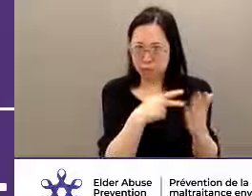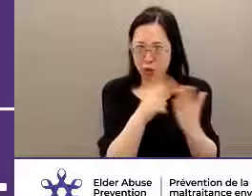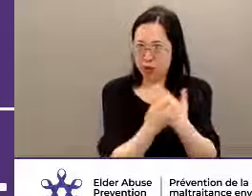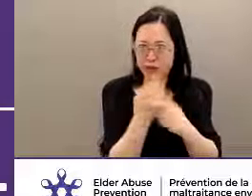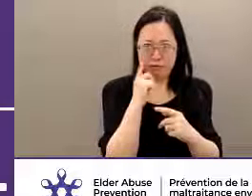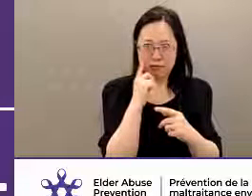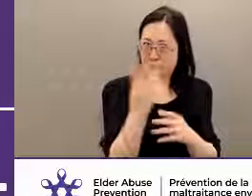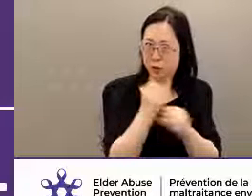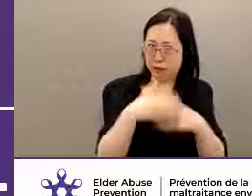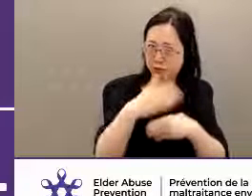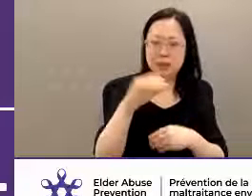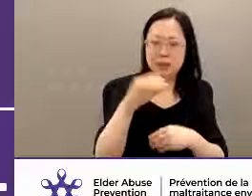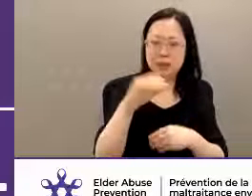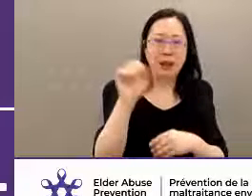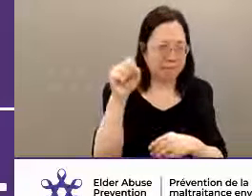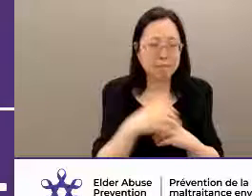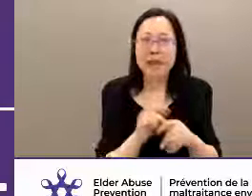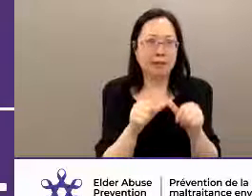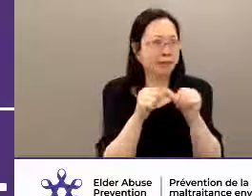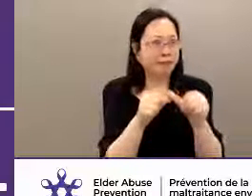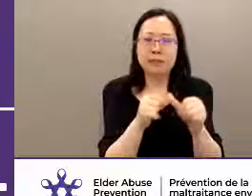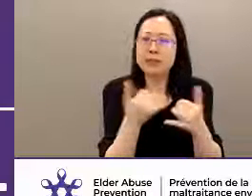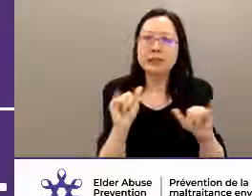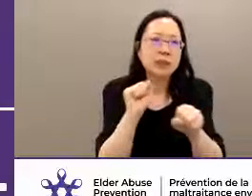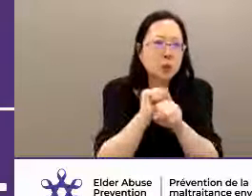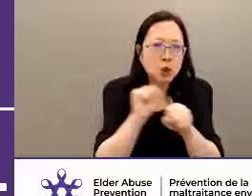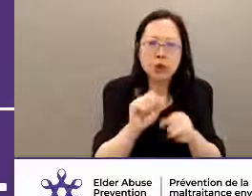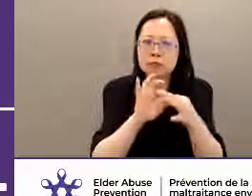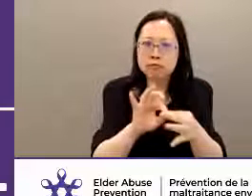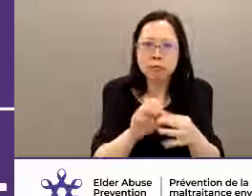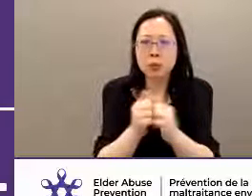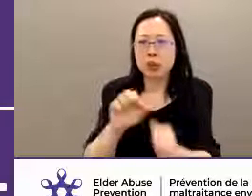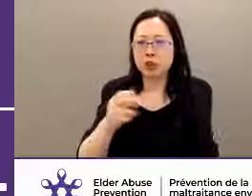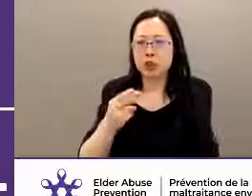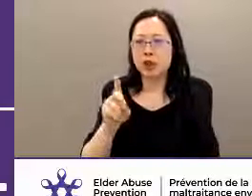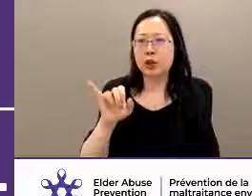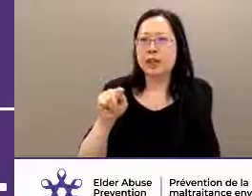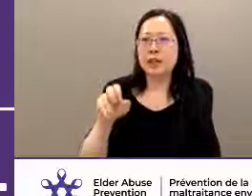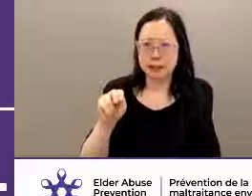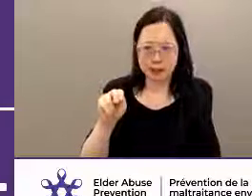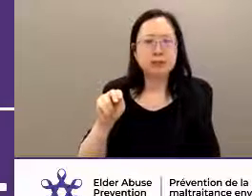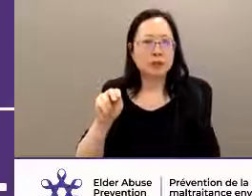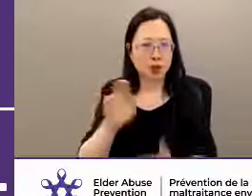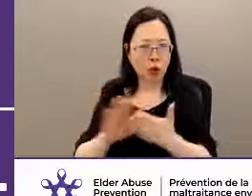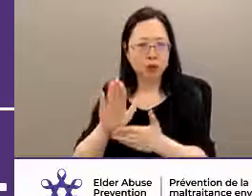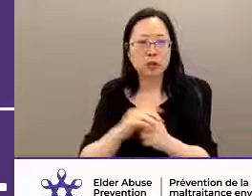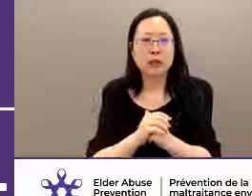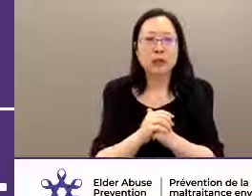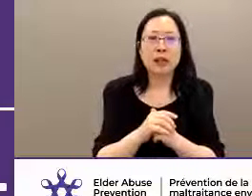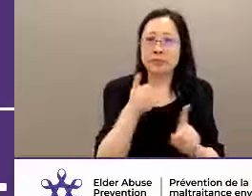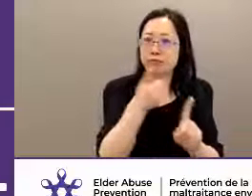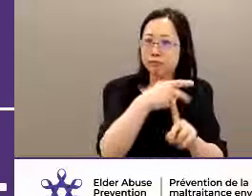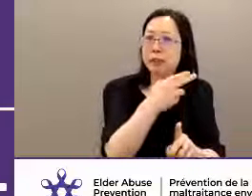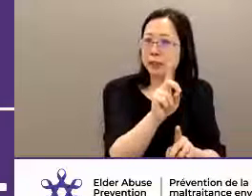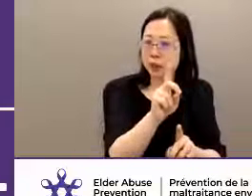and continue to work in partnership with Sheridan College. Kirsten has a PhD in